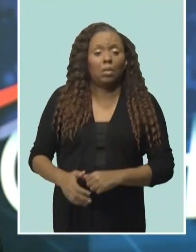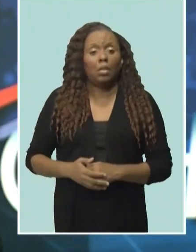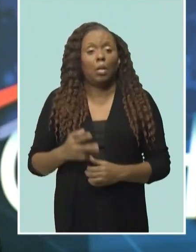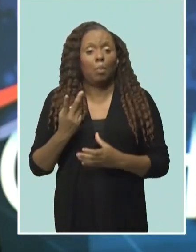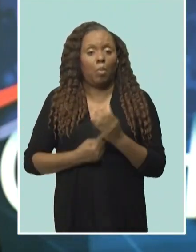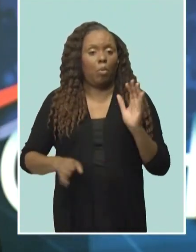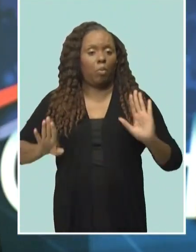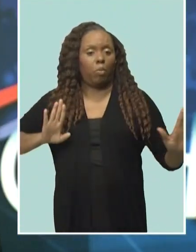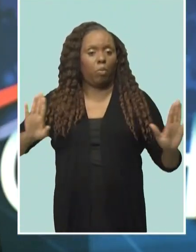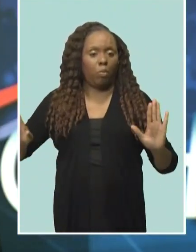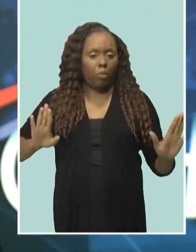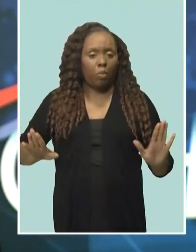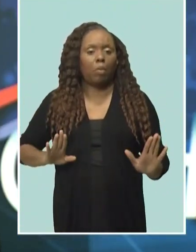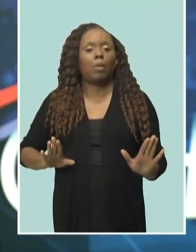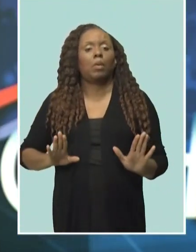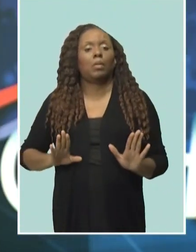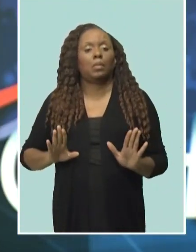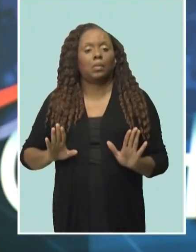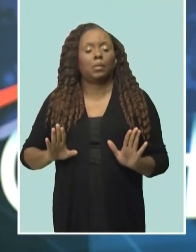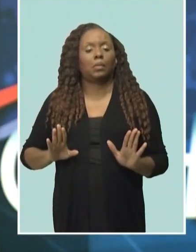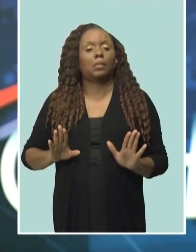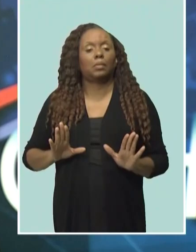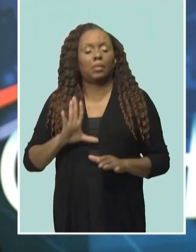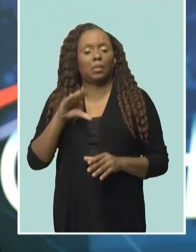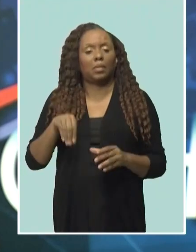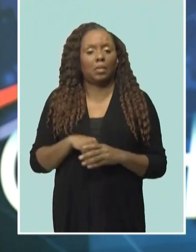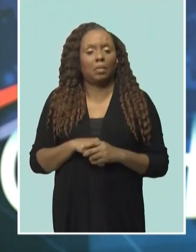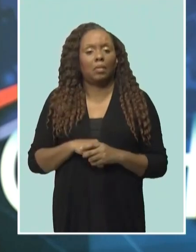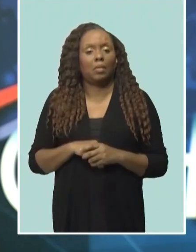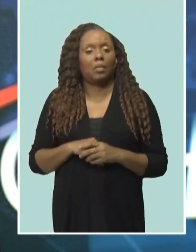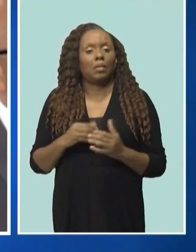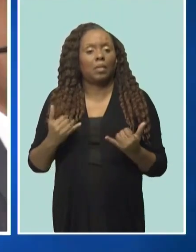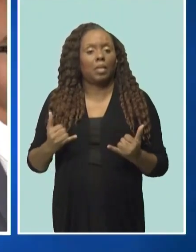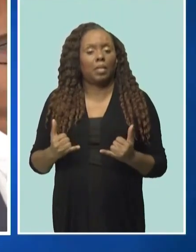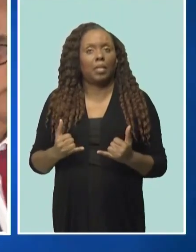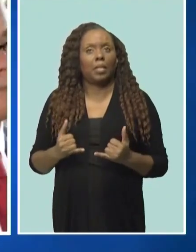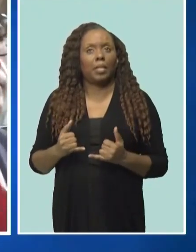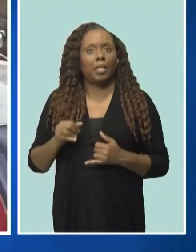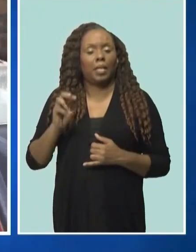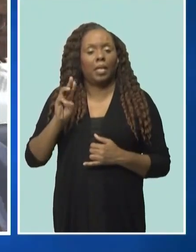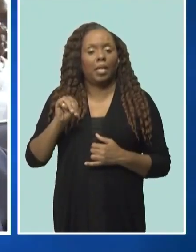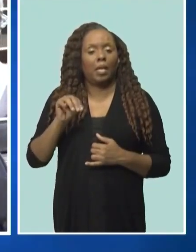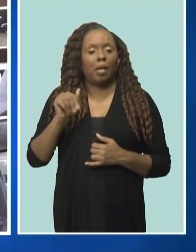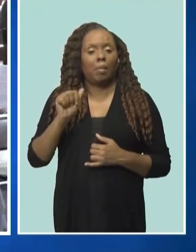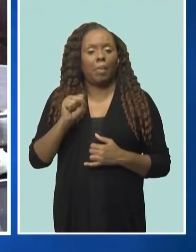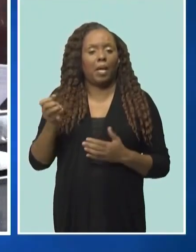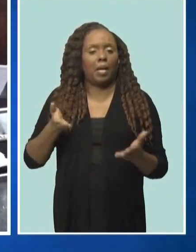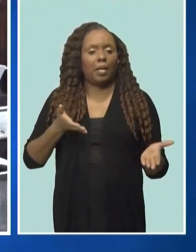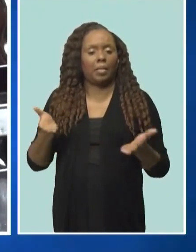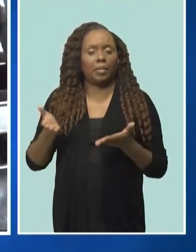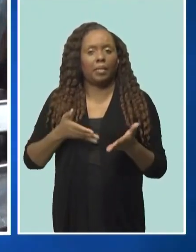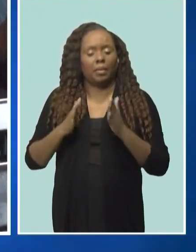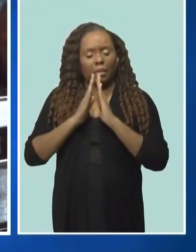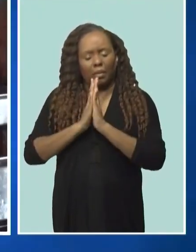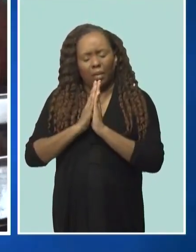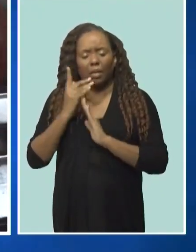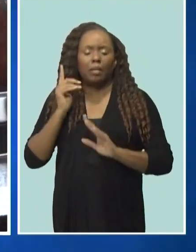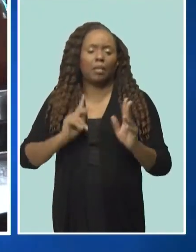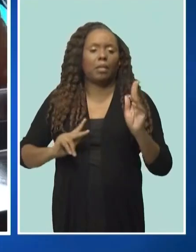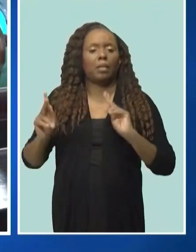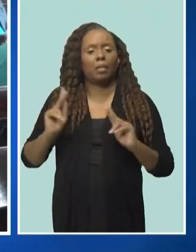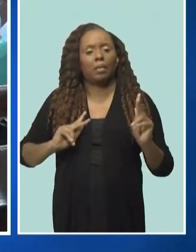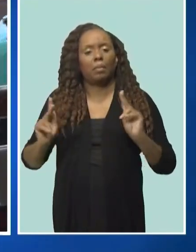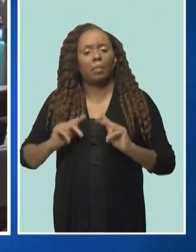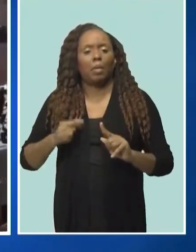were speaking after attending this afternoon's midday Mass in solidarity with those affected by Hurricane Beryl. Hosted by the